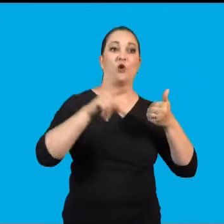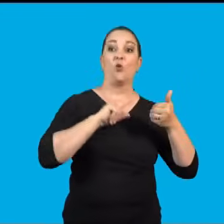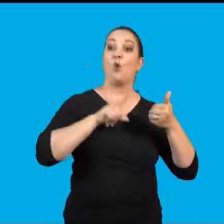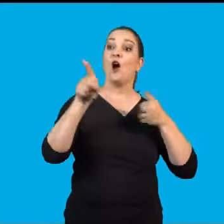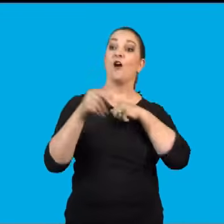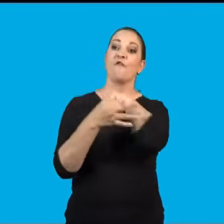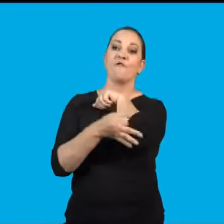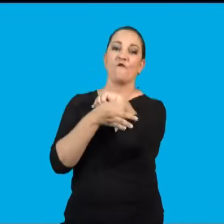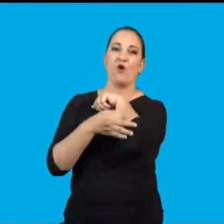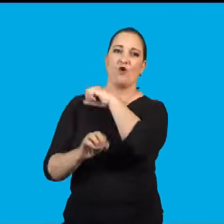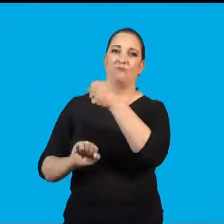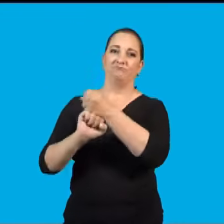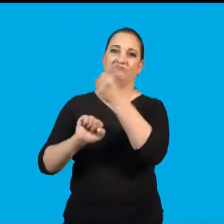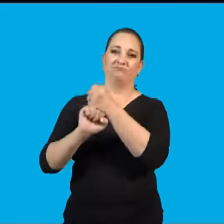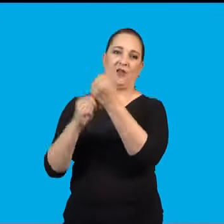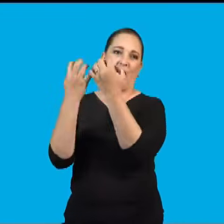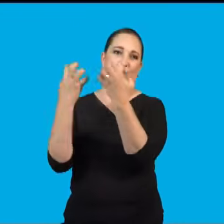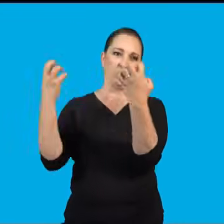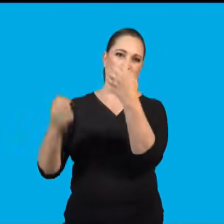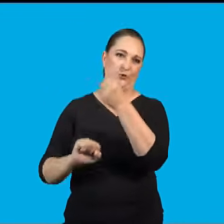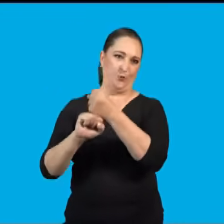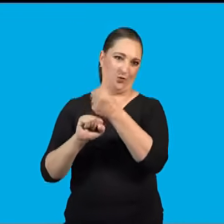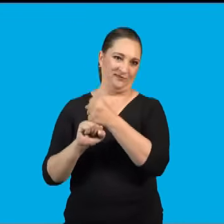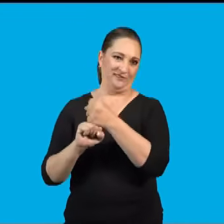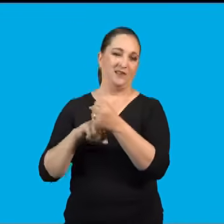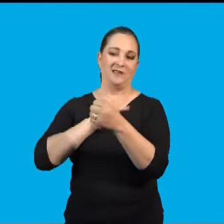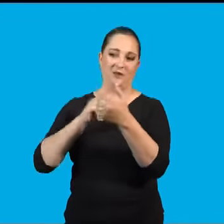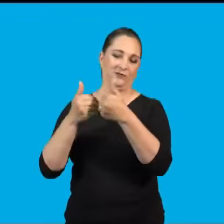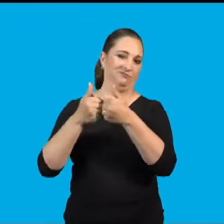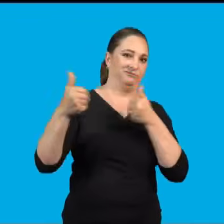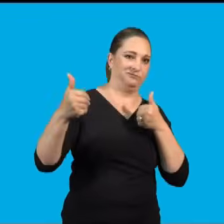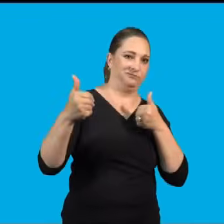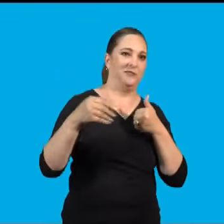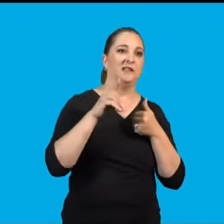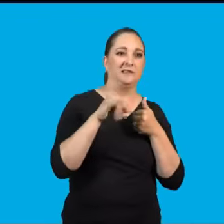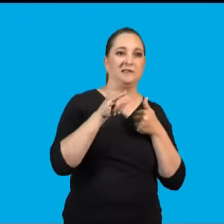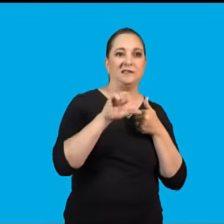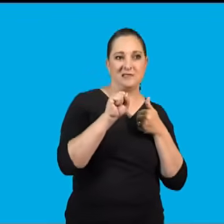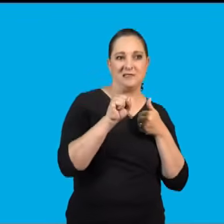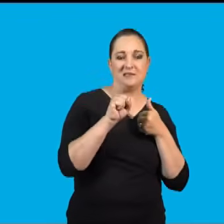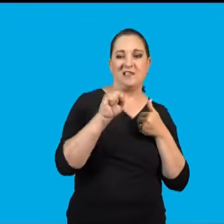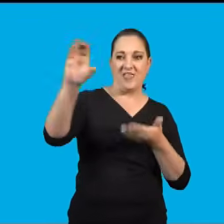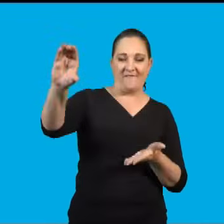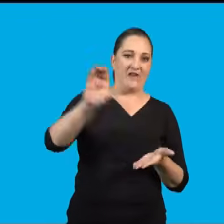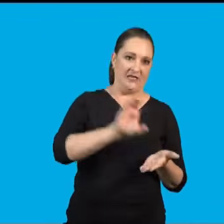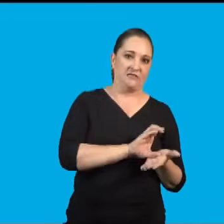from foreign economic support. Very, very important, because that is disinvestment, by